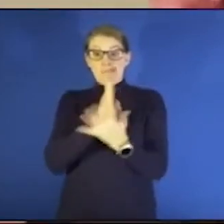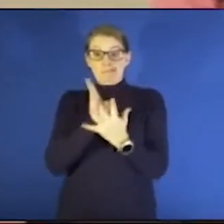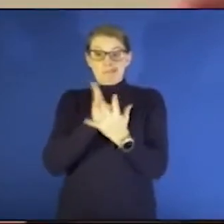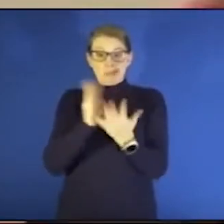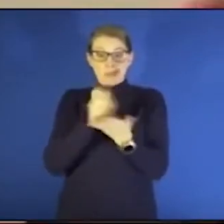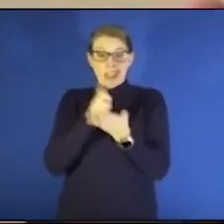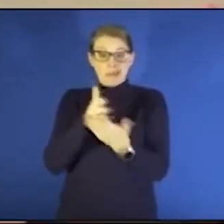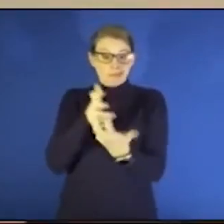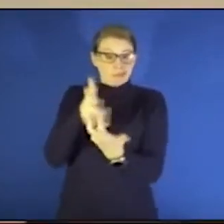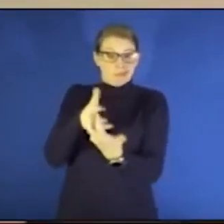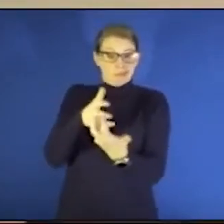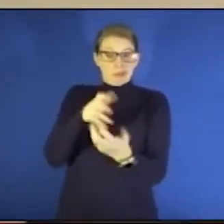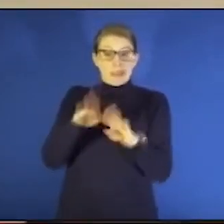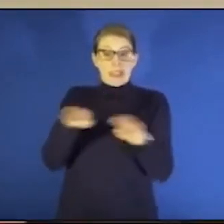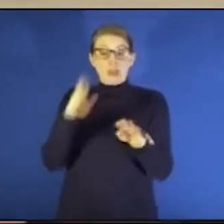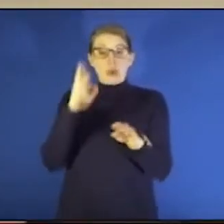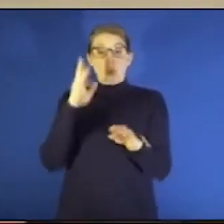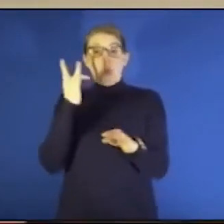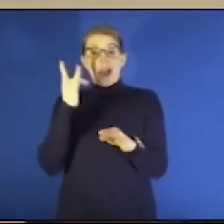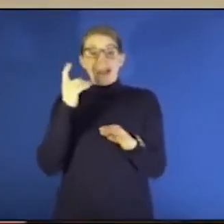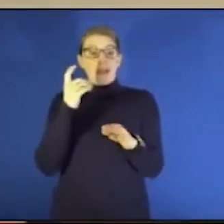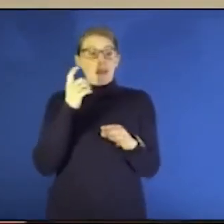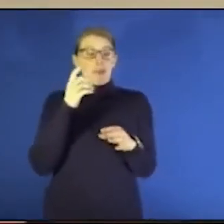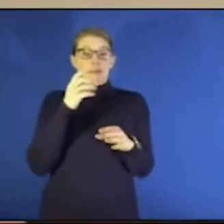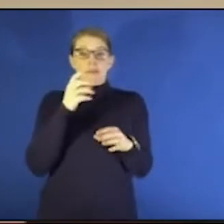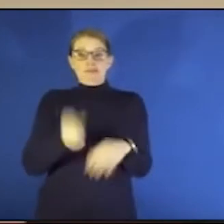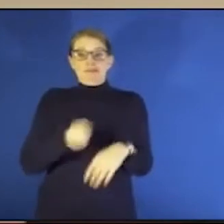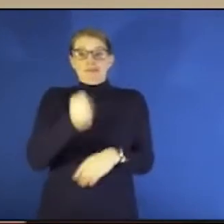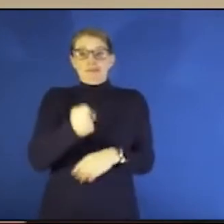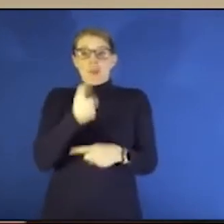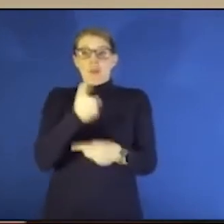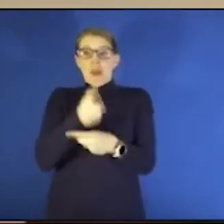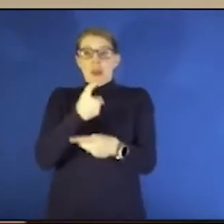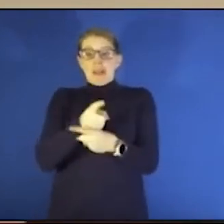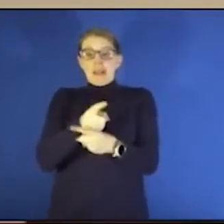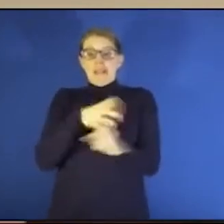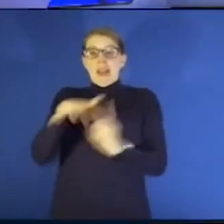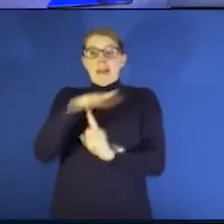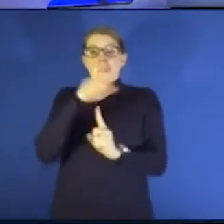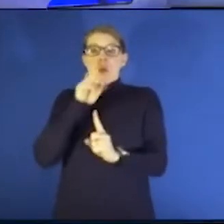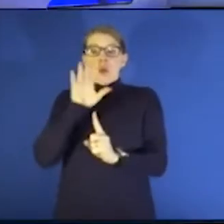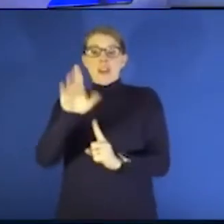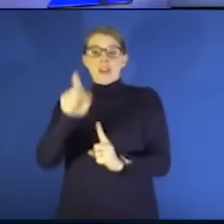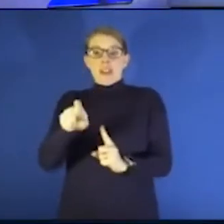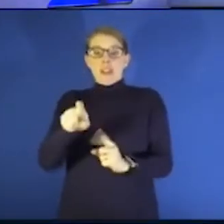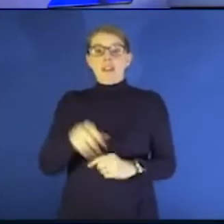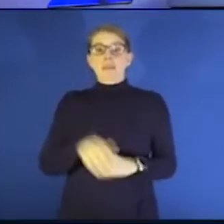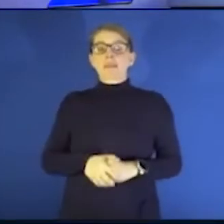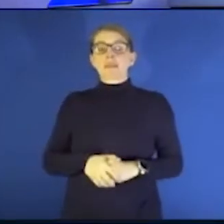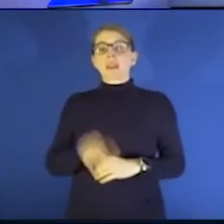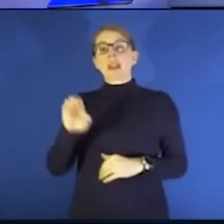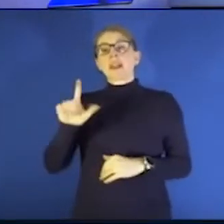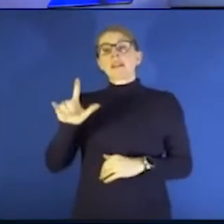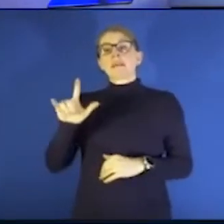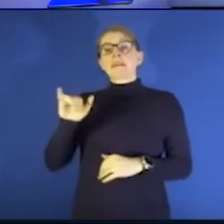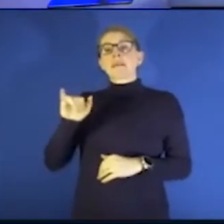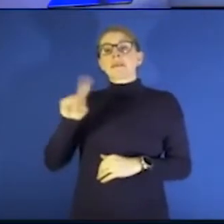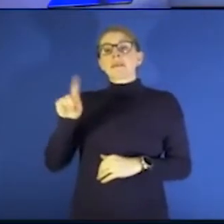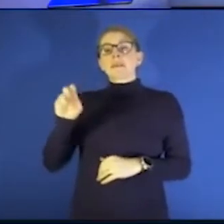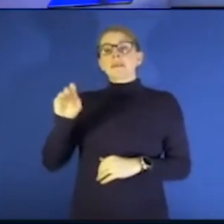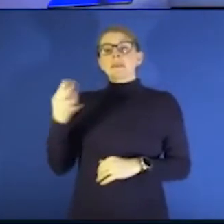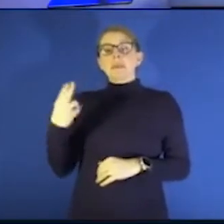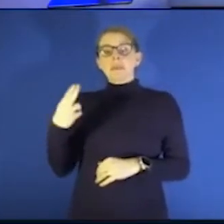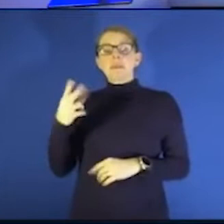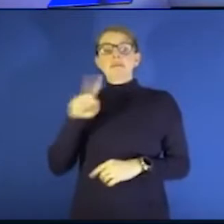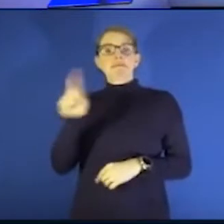seen in the right environment for what their needs are. Dr. Douglas, Melissa has a question, and we know that we've had trouble getting the age group, 12 to